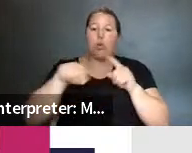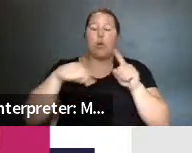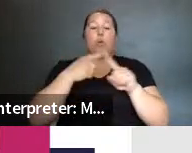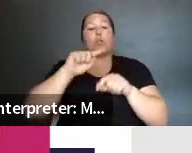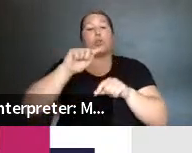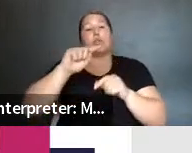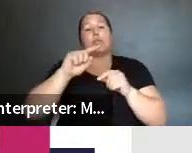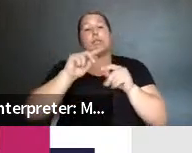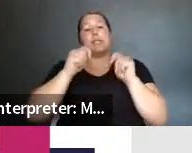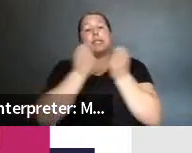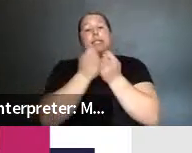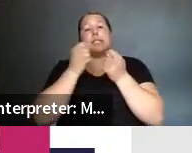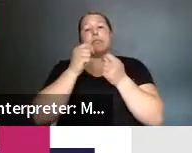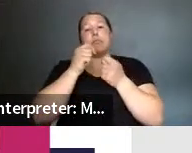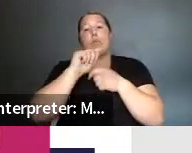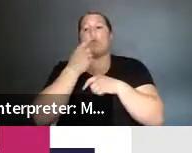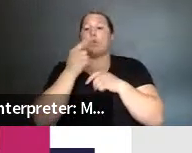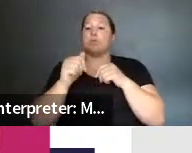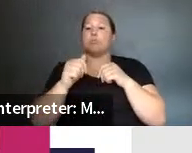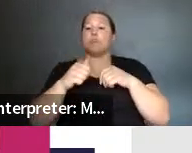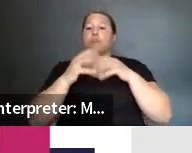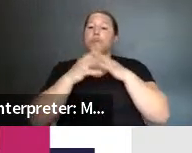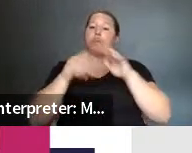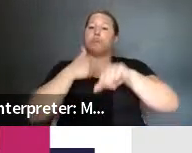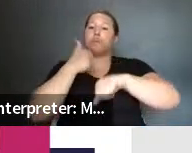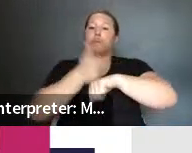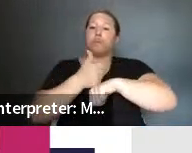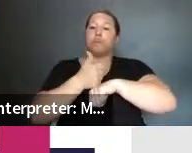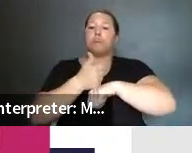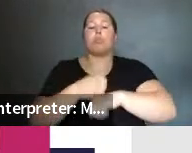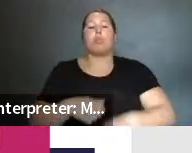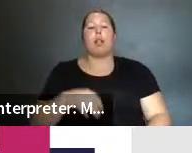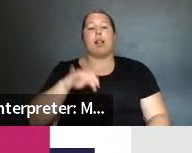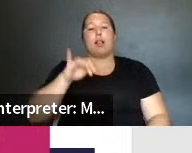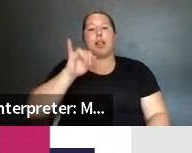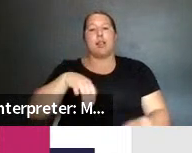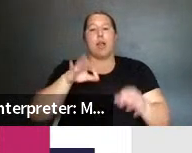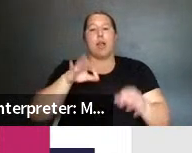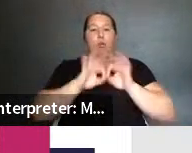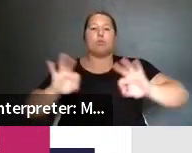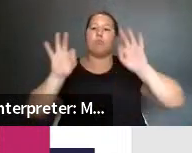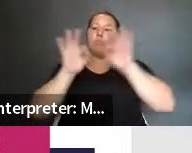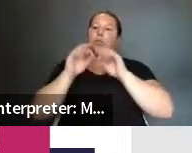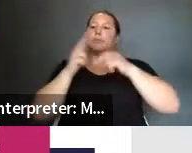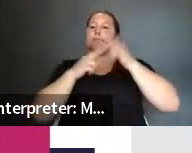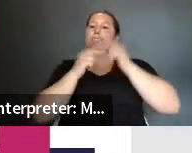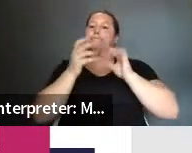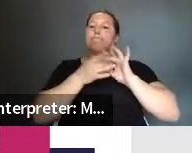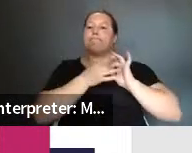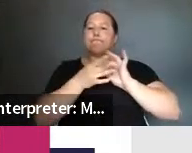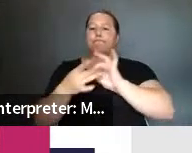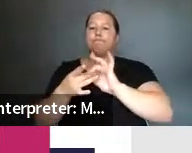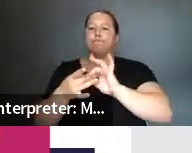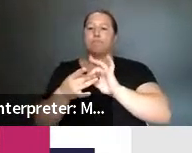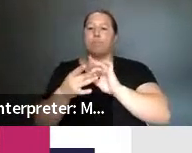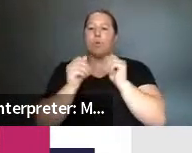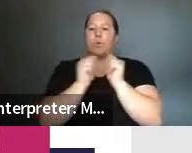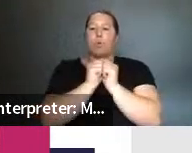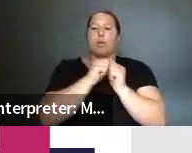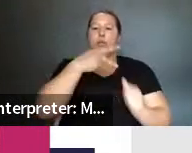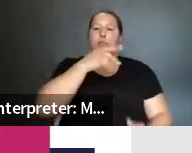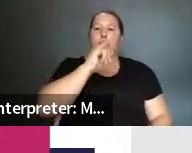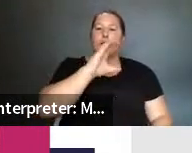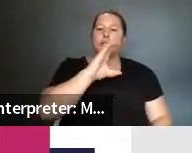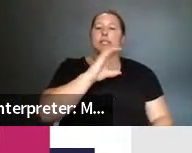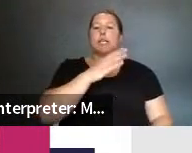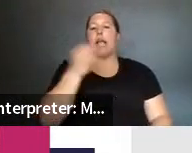initiated, that was something that has been important to build a partnership between Person in Crisis and